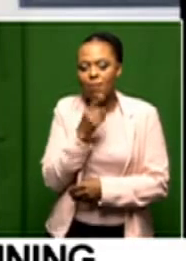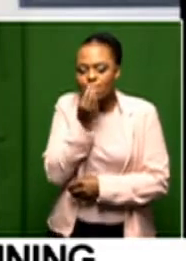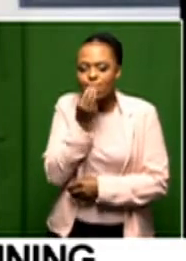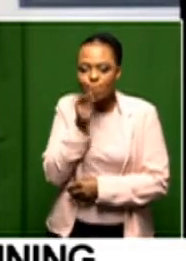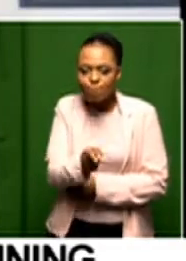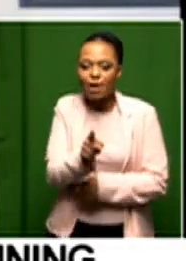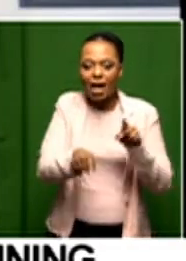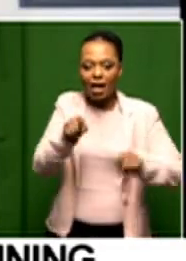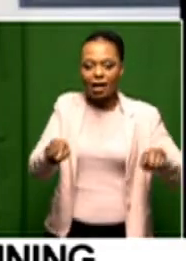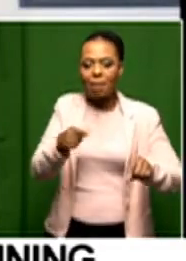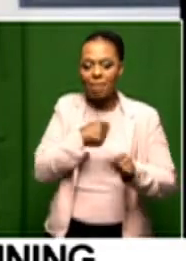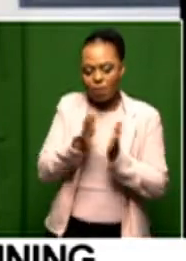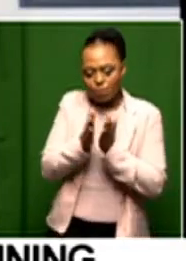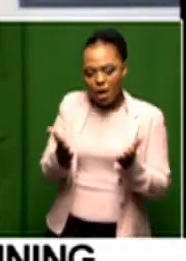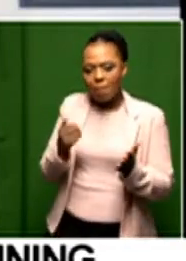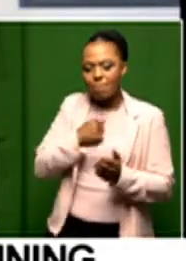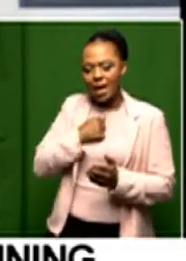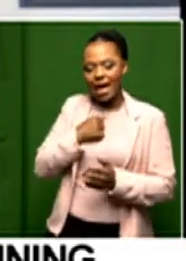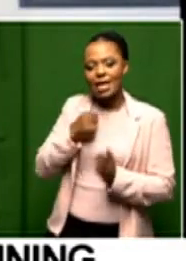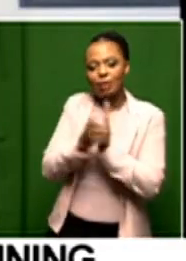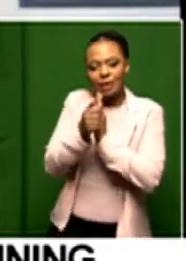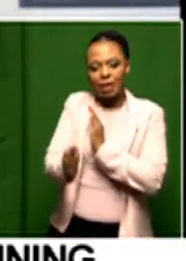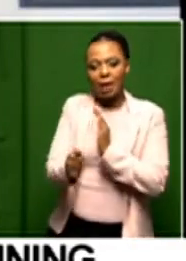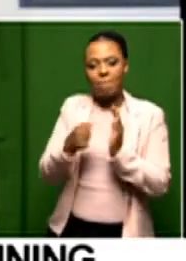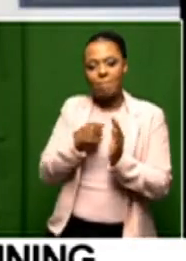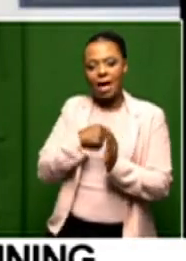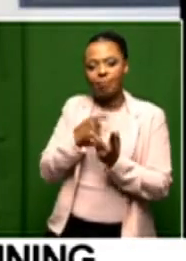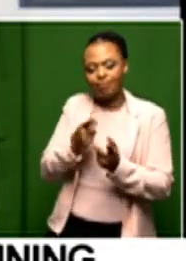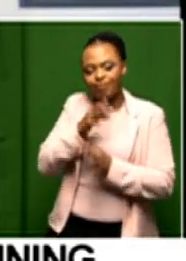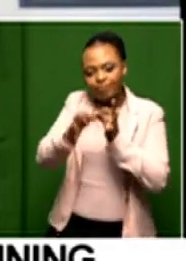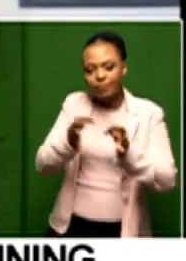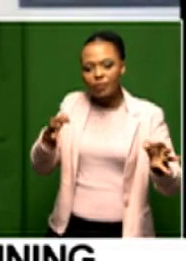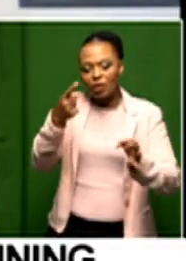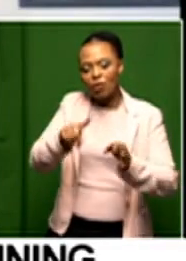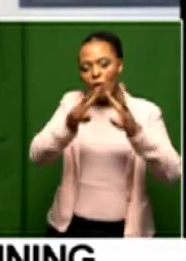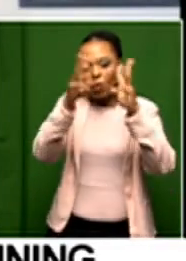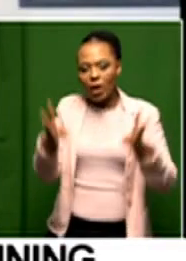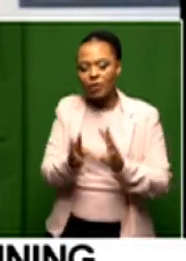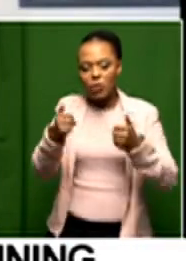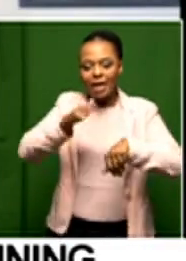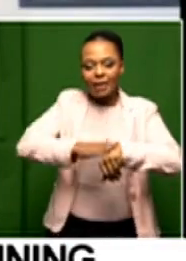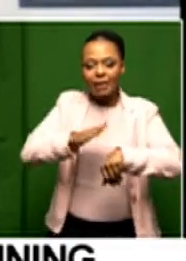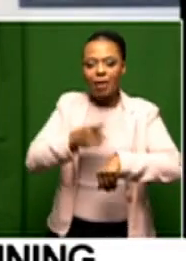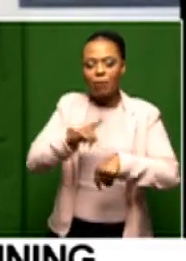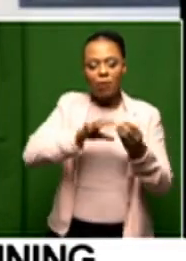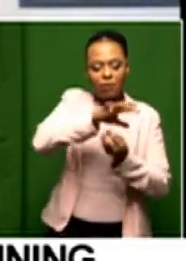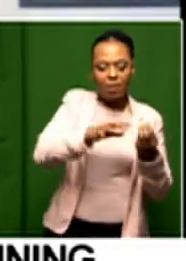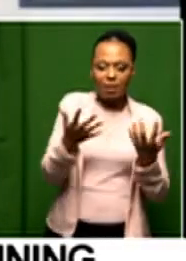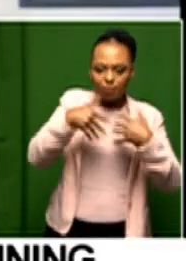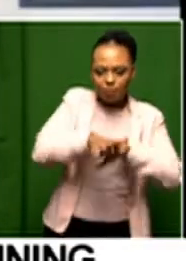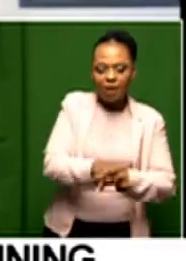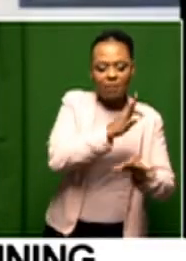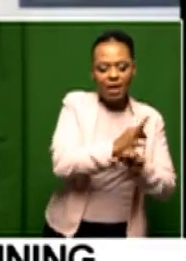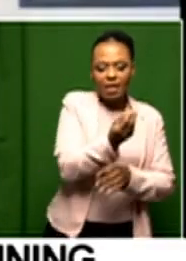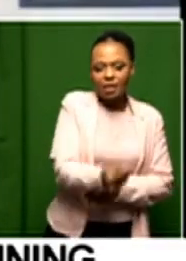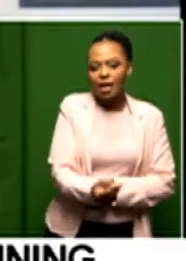piece, or my gift to the world, to say that it's a great time for families to come together, mother and child, father and